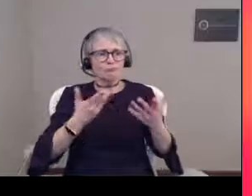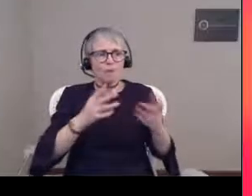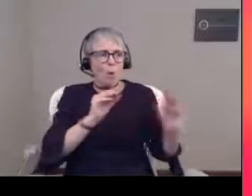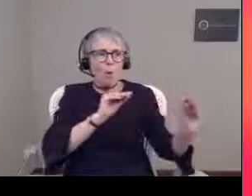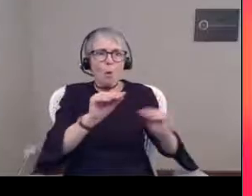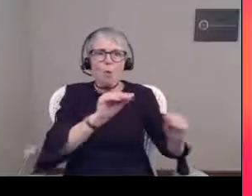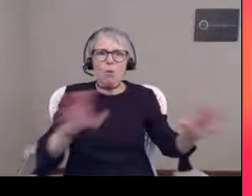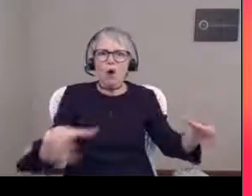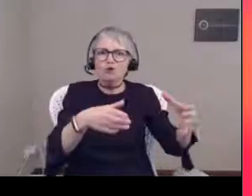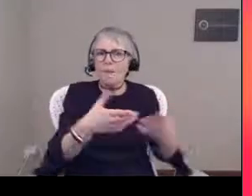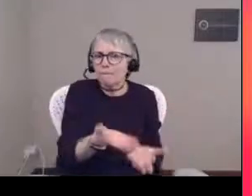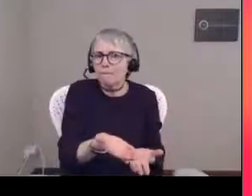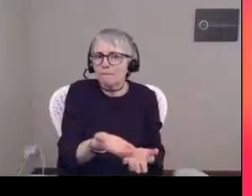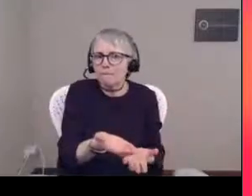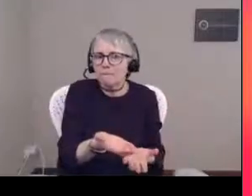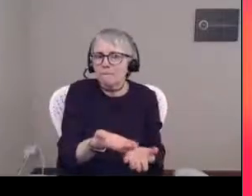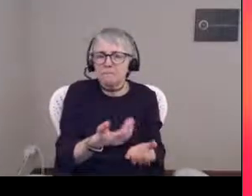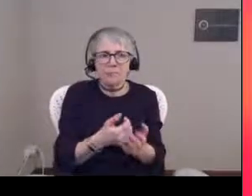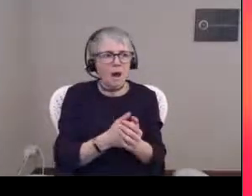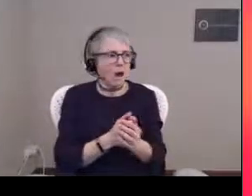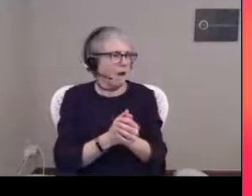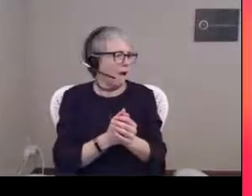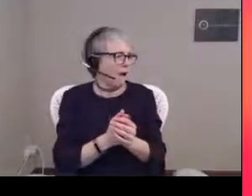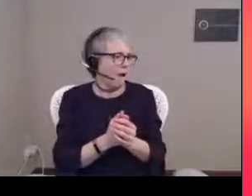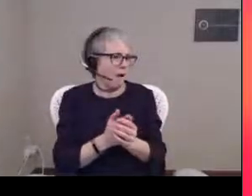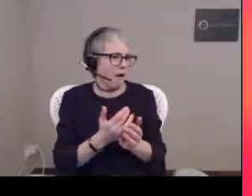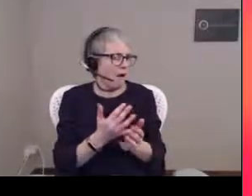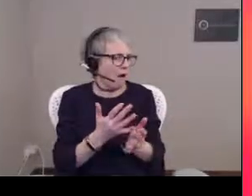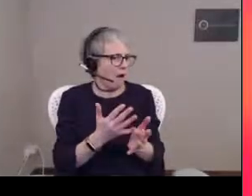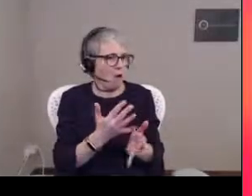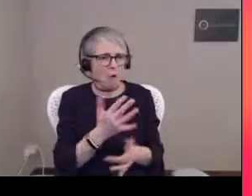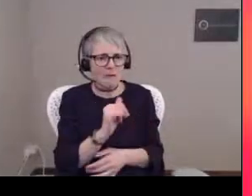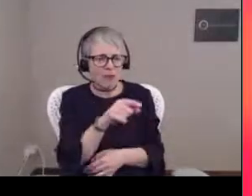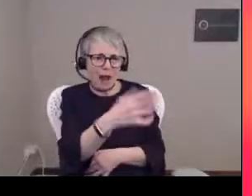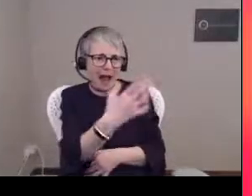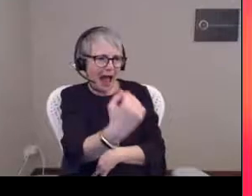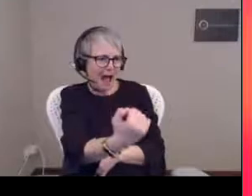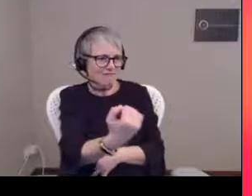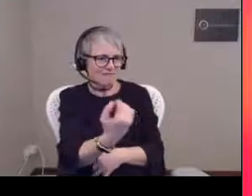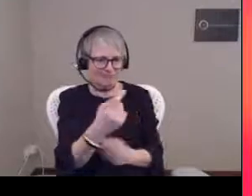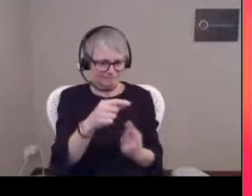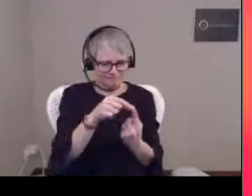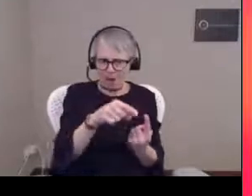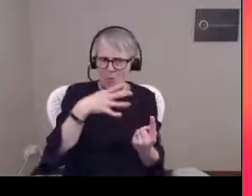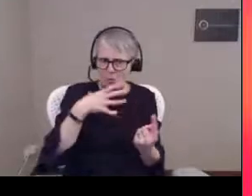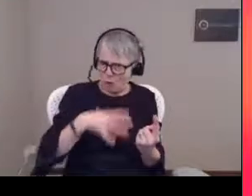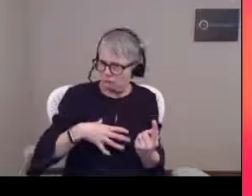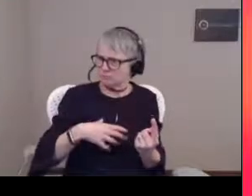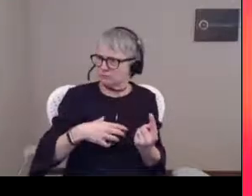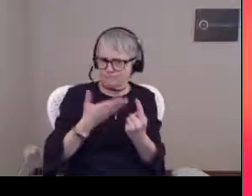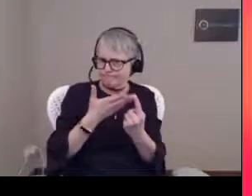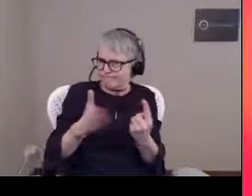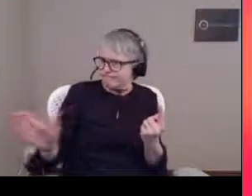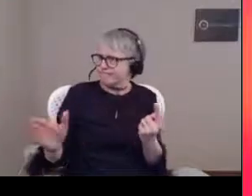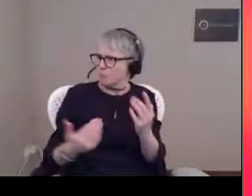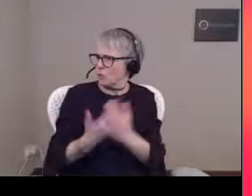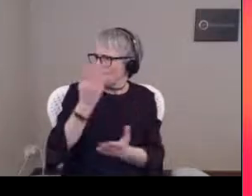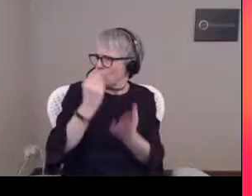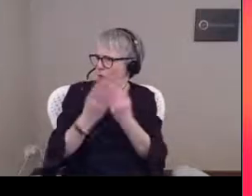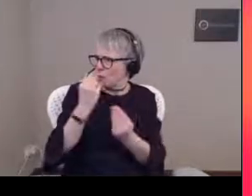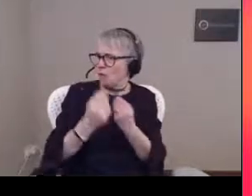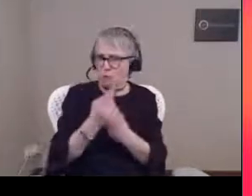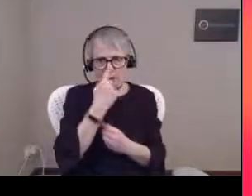then if you have a specific area that you want to evolve your skill set in, you can talk to your line